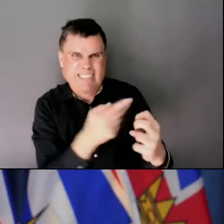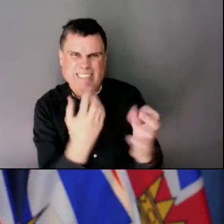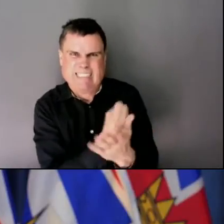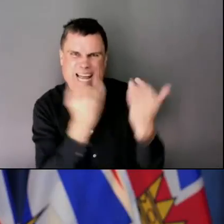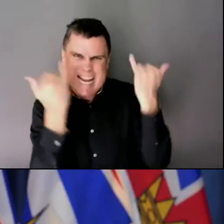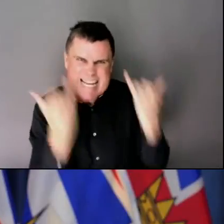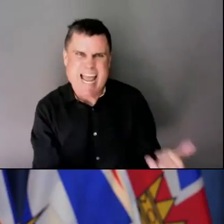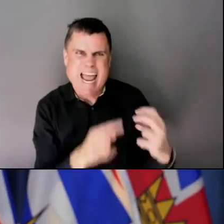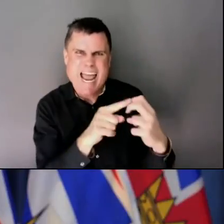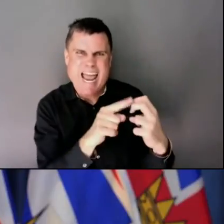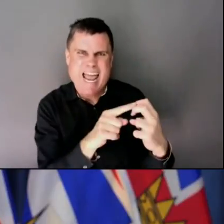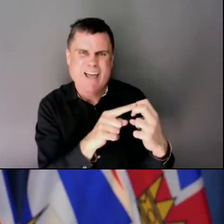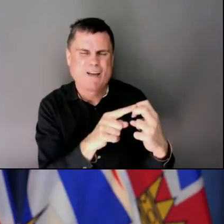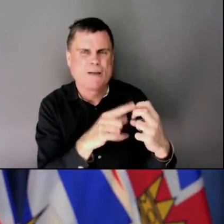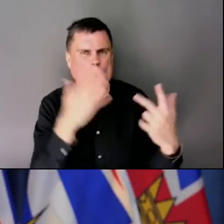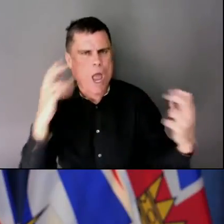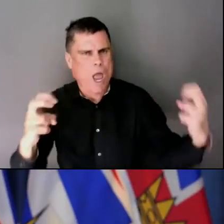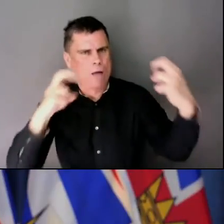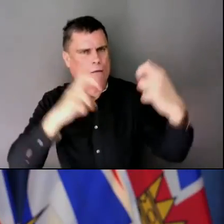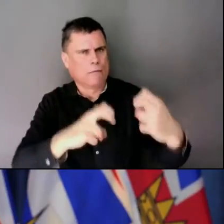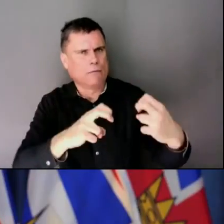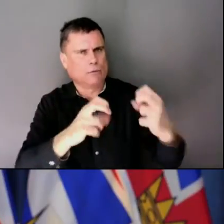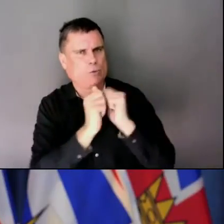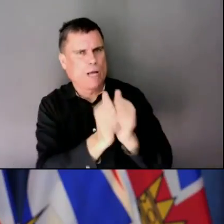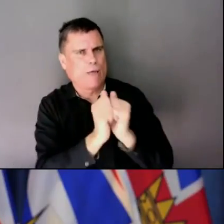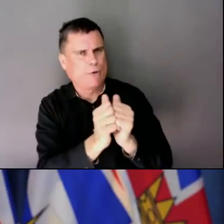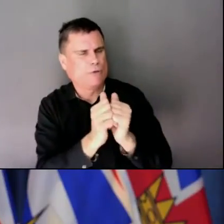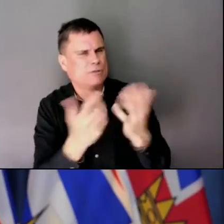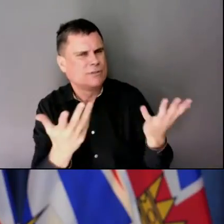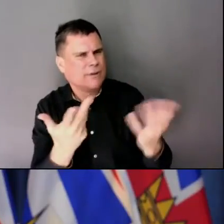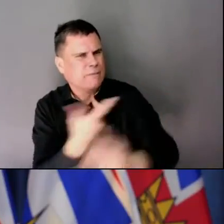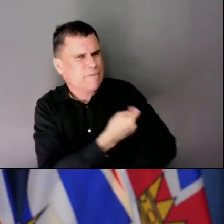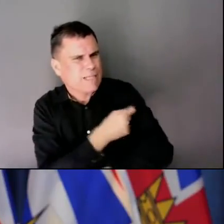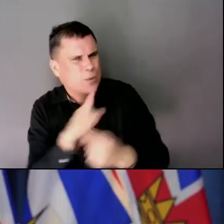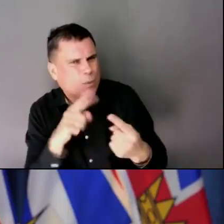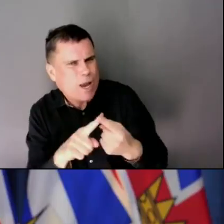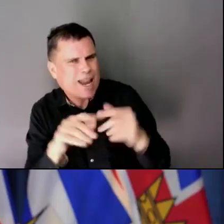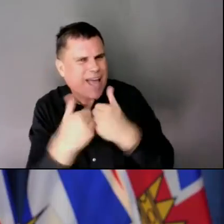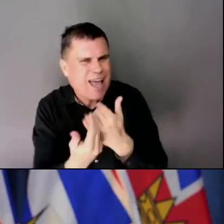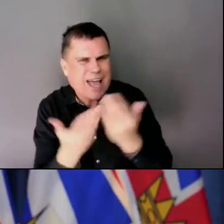issues. I'll deal with the second issue first. As you're aware,